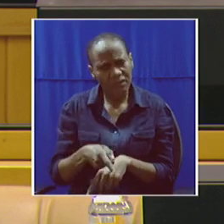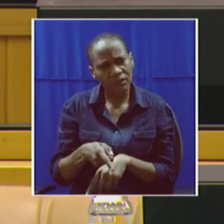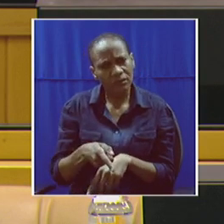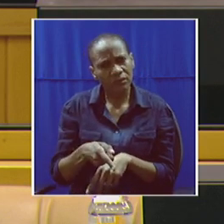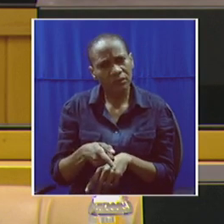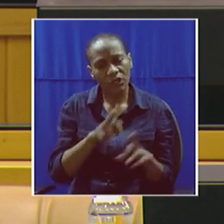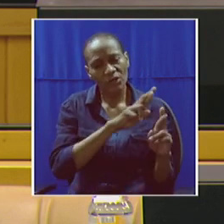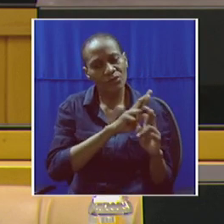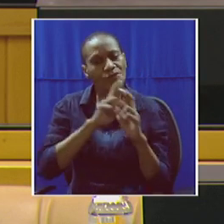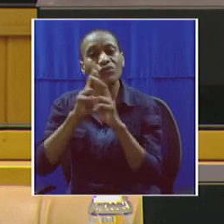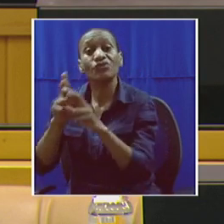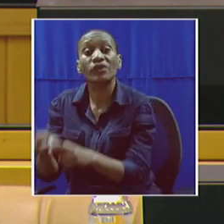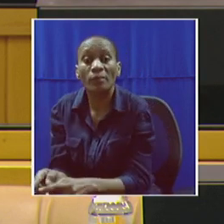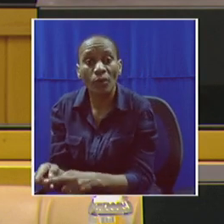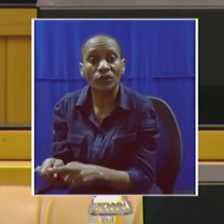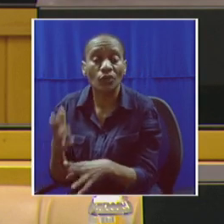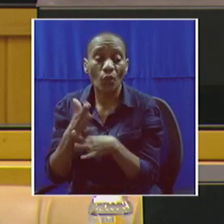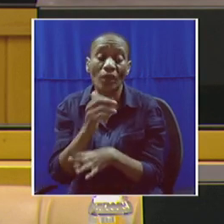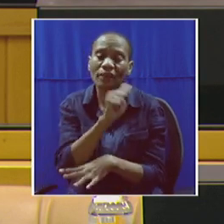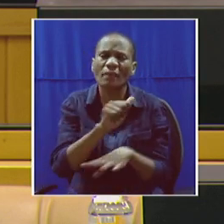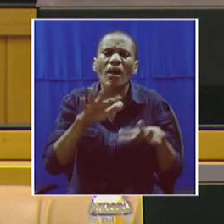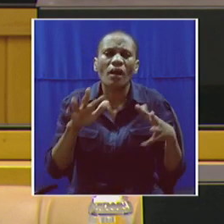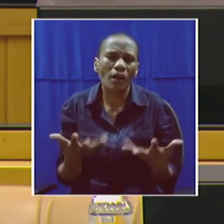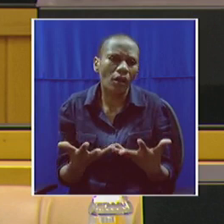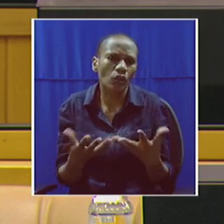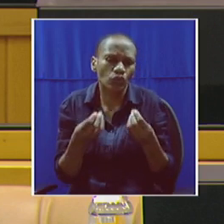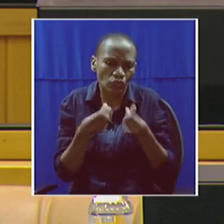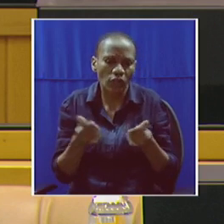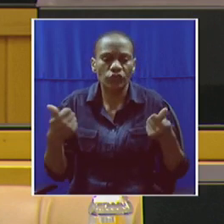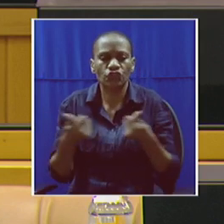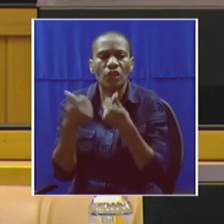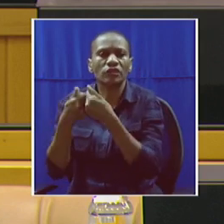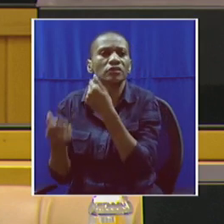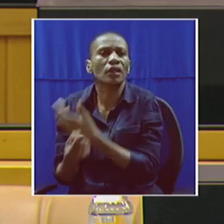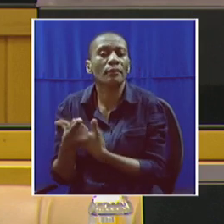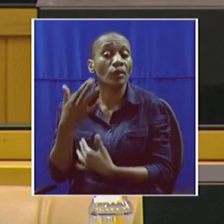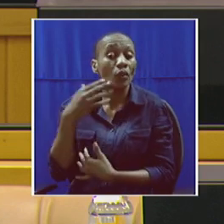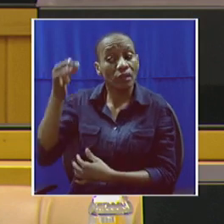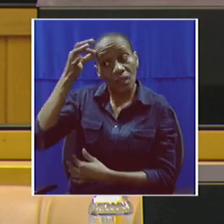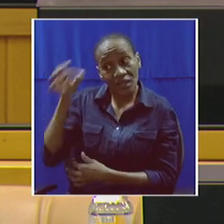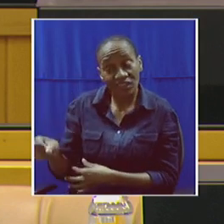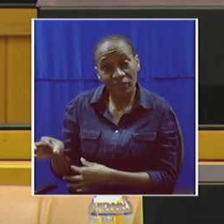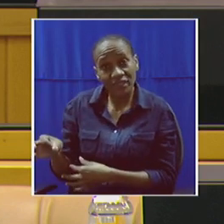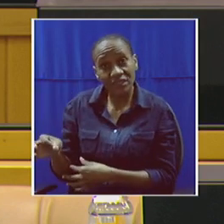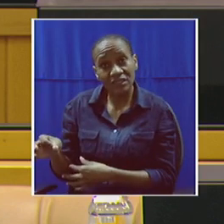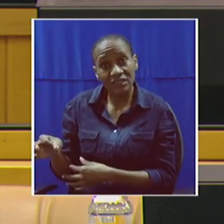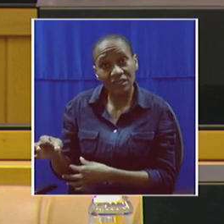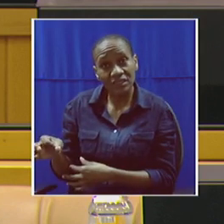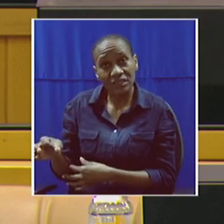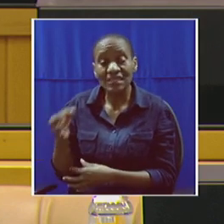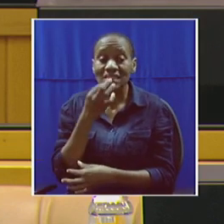to report on the progress made in addressing the concerns of the government with regard to three